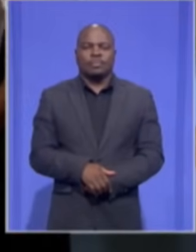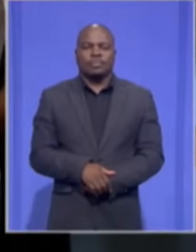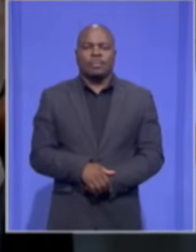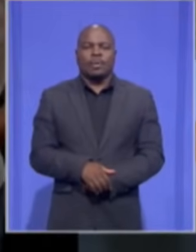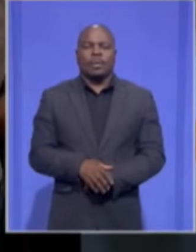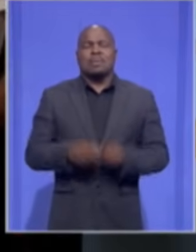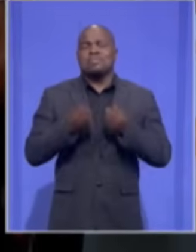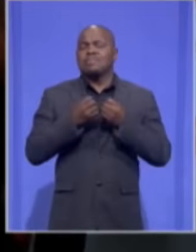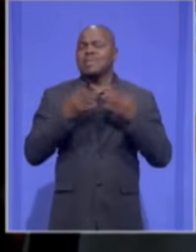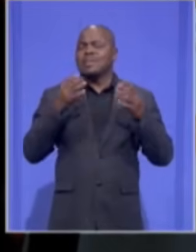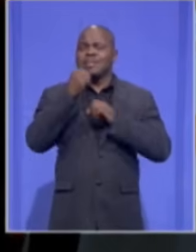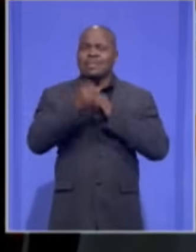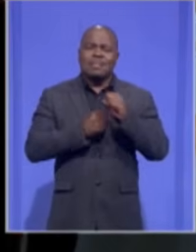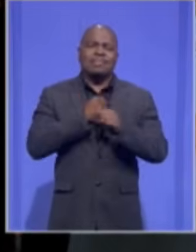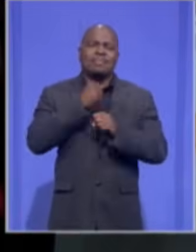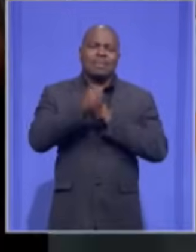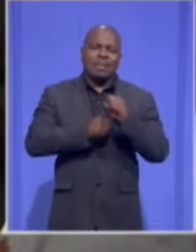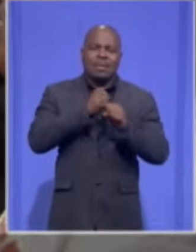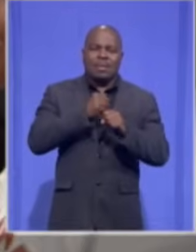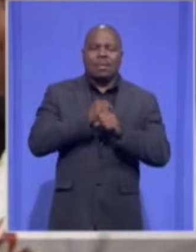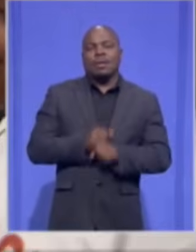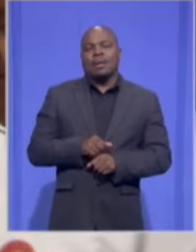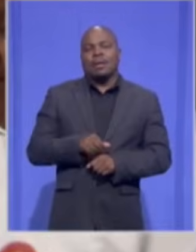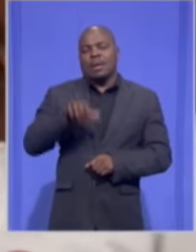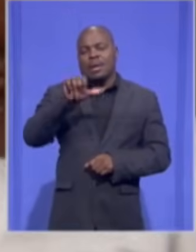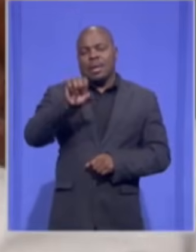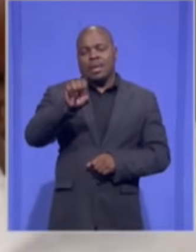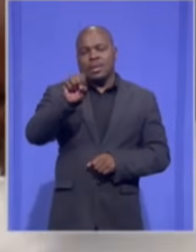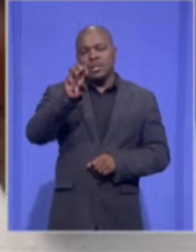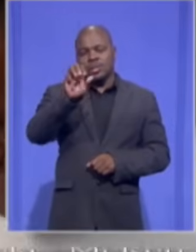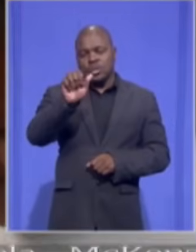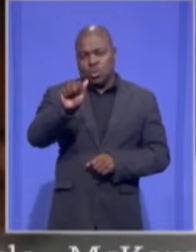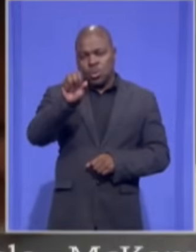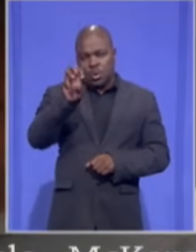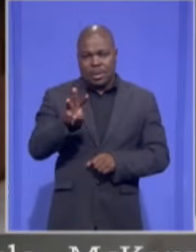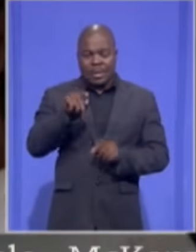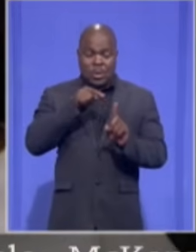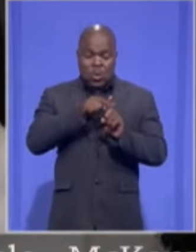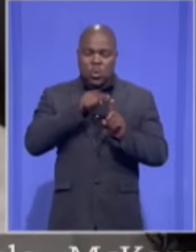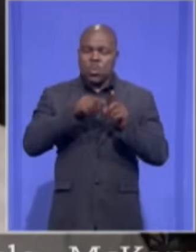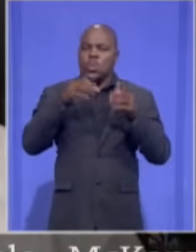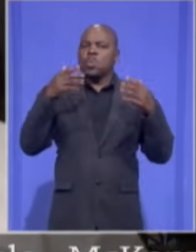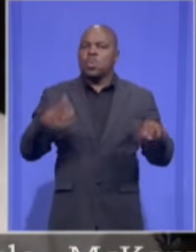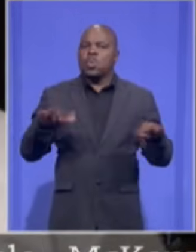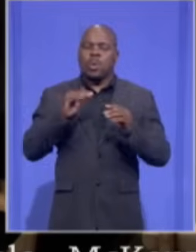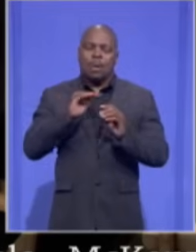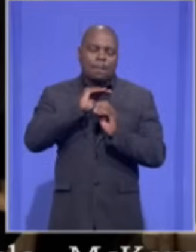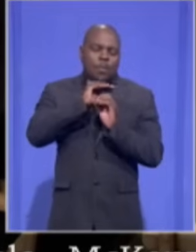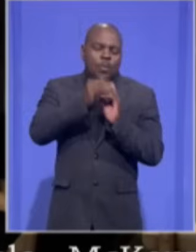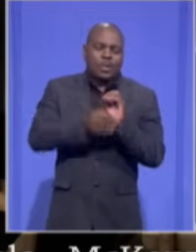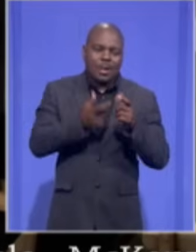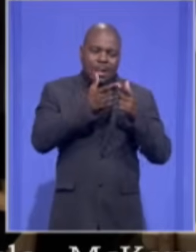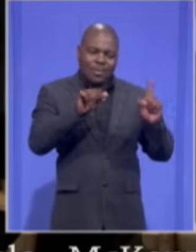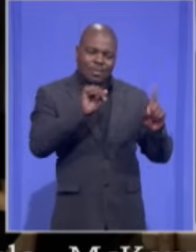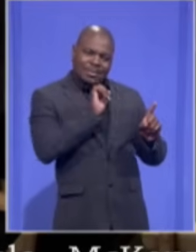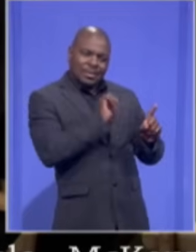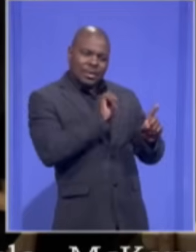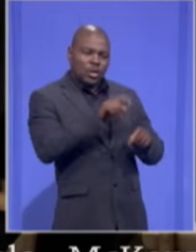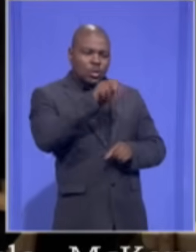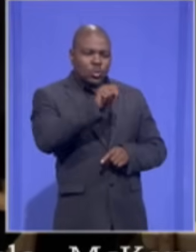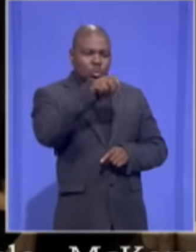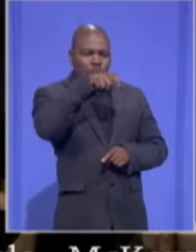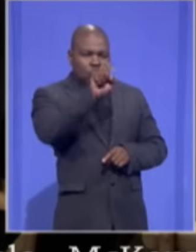Dilemong tse ngata tse fetileng Katrina Esway e sale e le yena motho ya ka sehlong ho bolokeng puo ena ya ncu. Hona